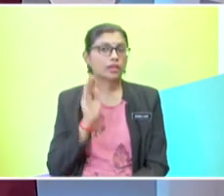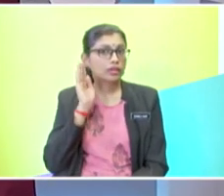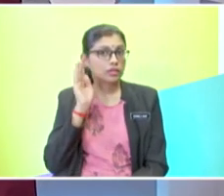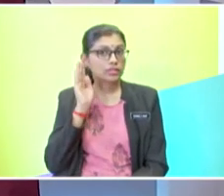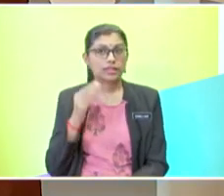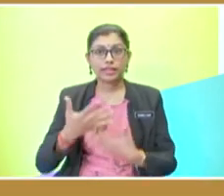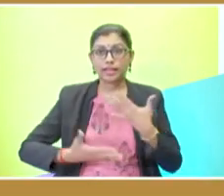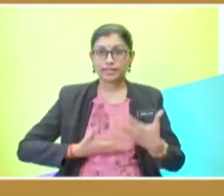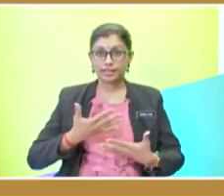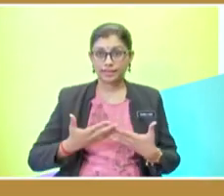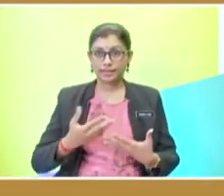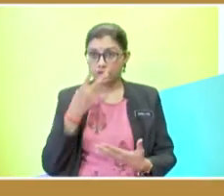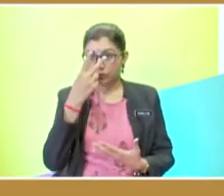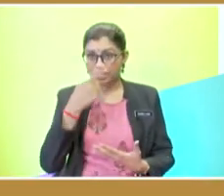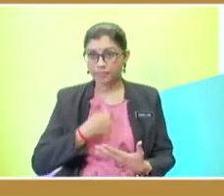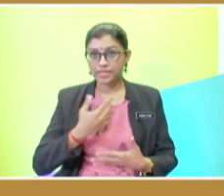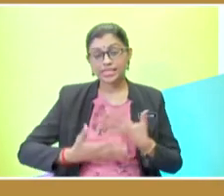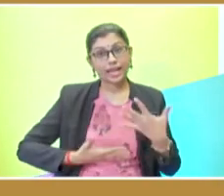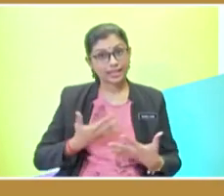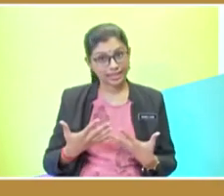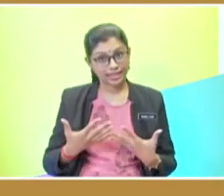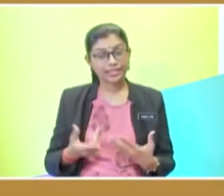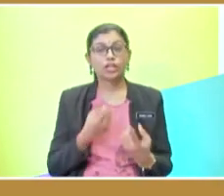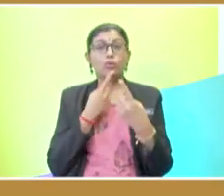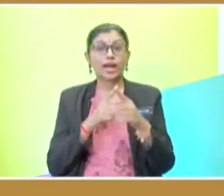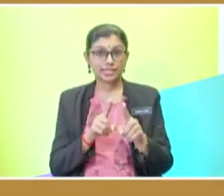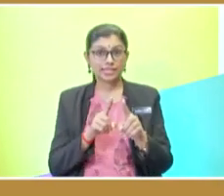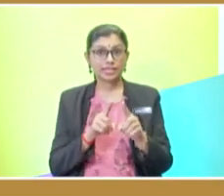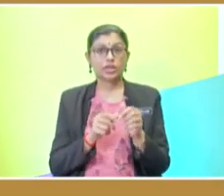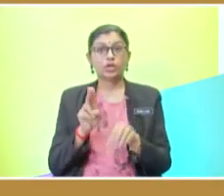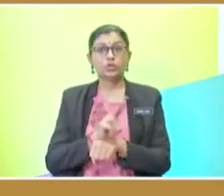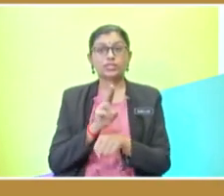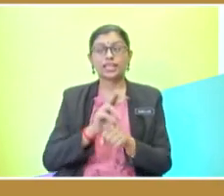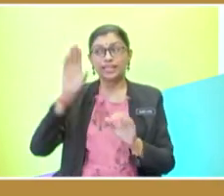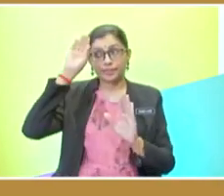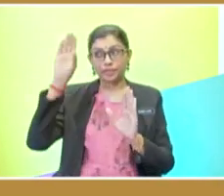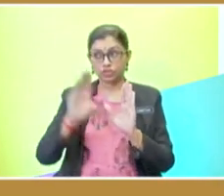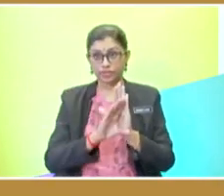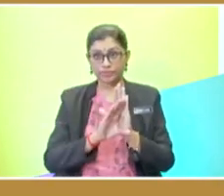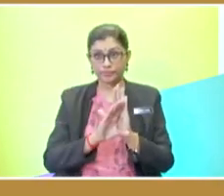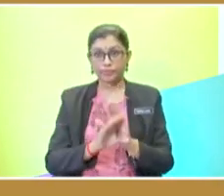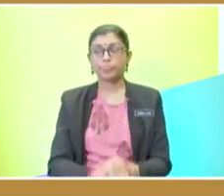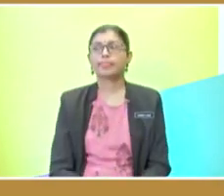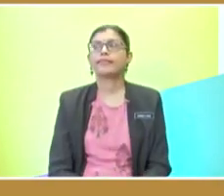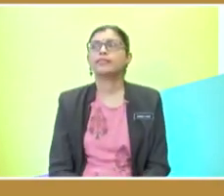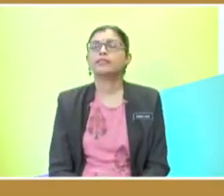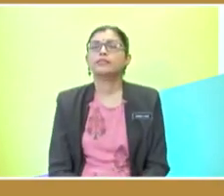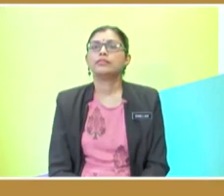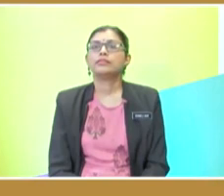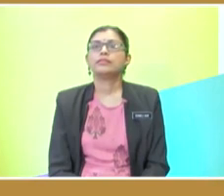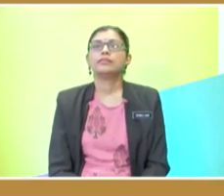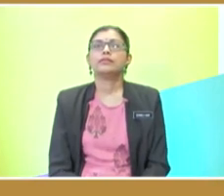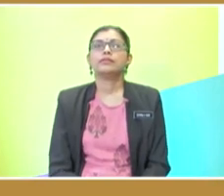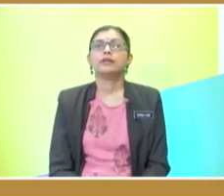question and answer the question using the picture given. Okay, so in this question, in this activity, I'm going to show you